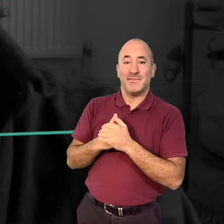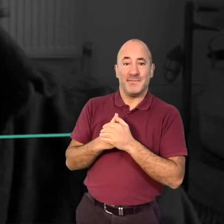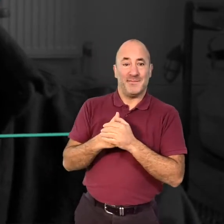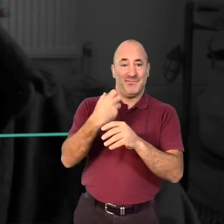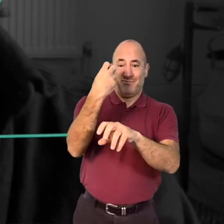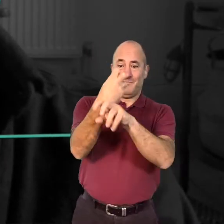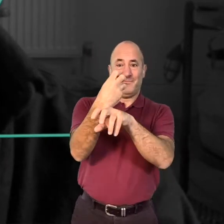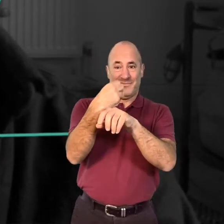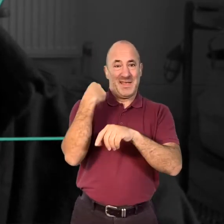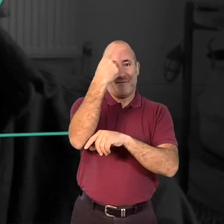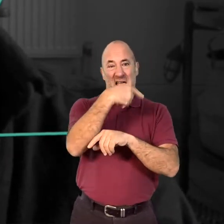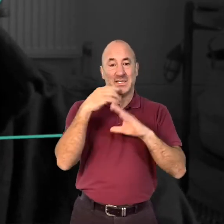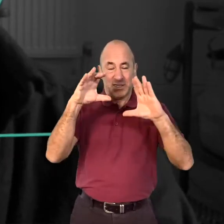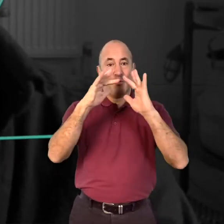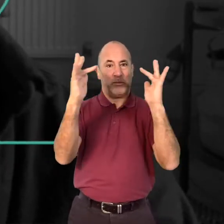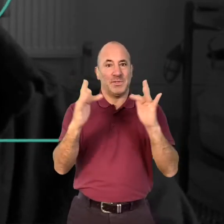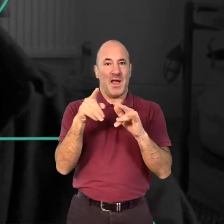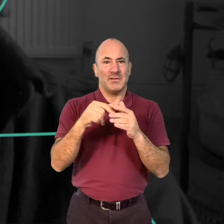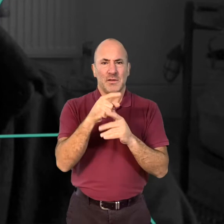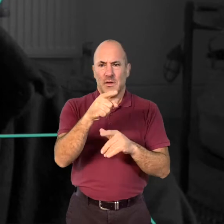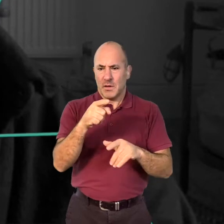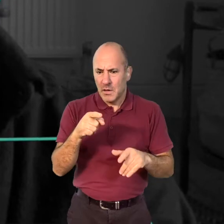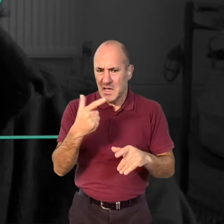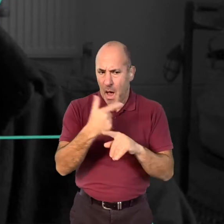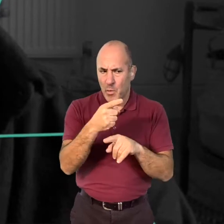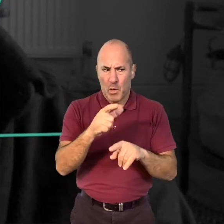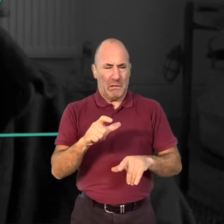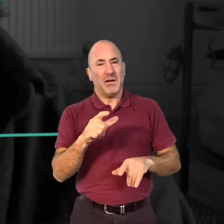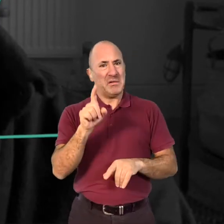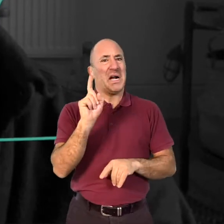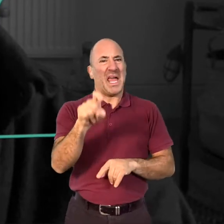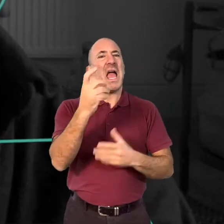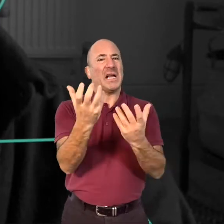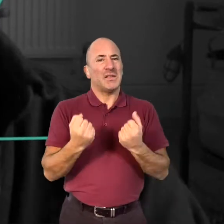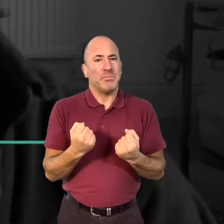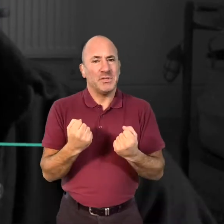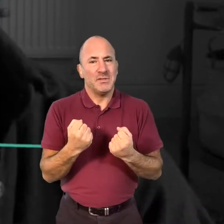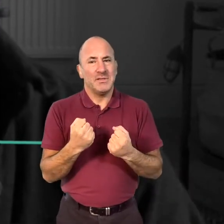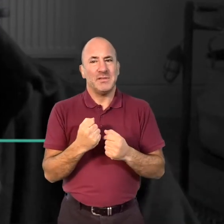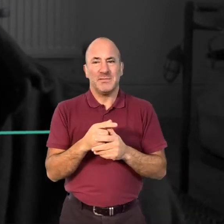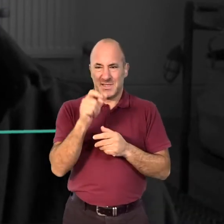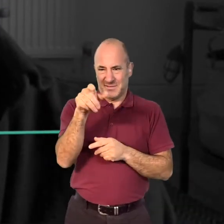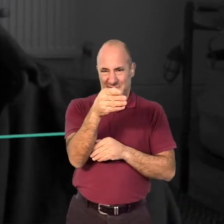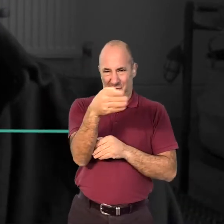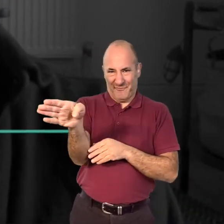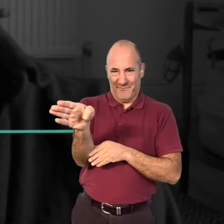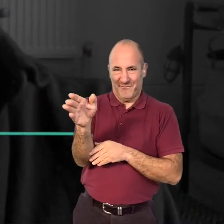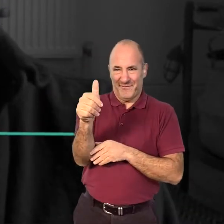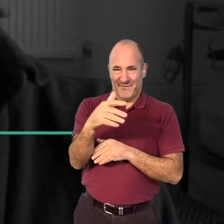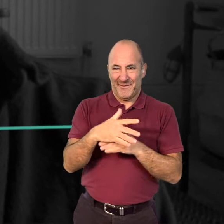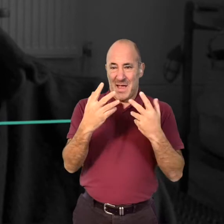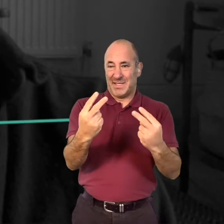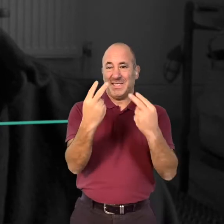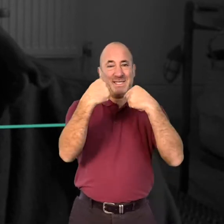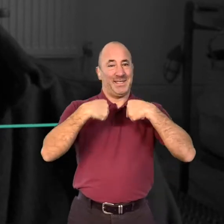is now in the website. So accept if it wants to access your camera. I'm going to get rid of this little guy so you can see me here. And what you can see on